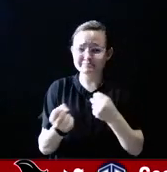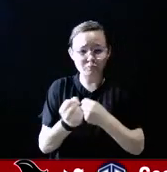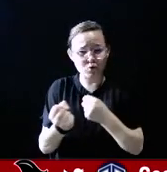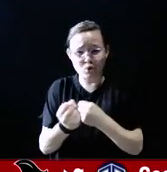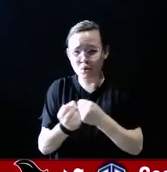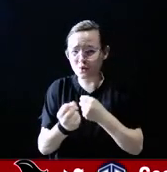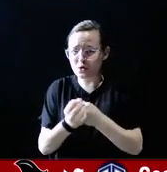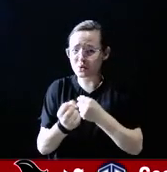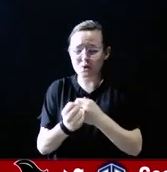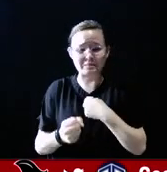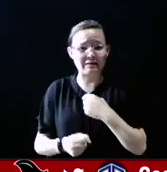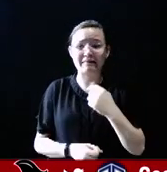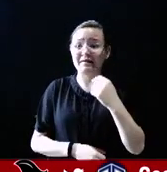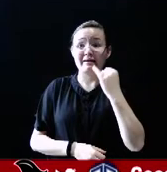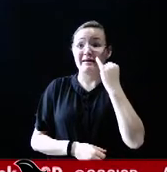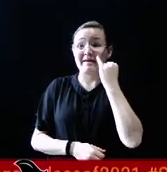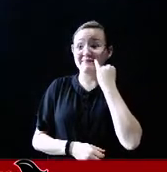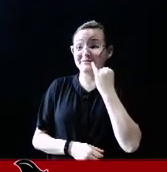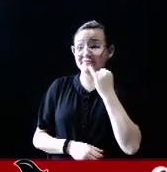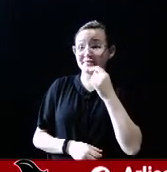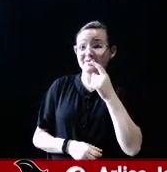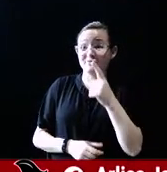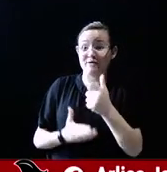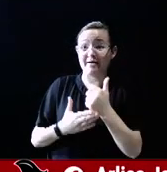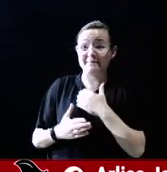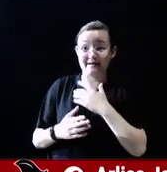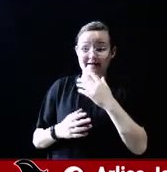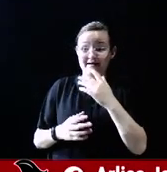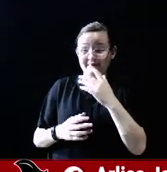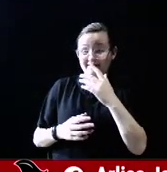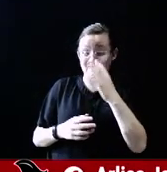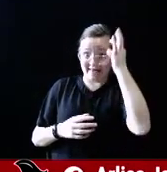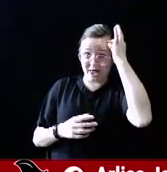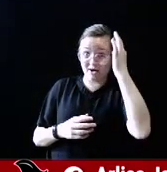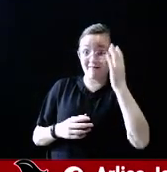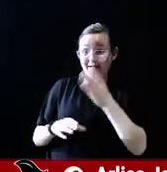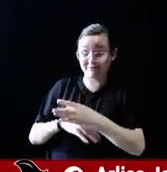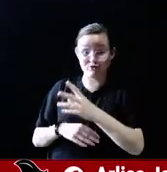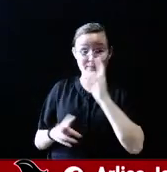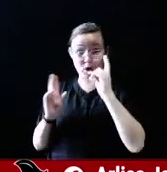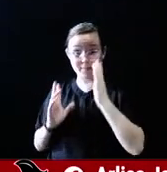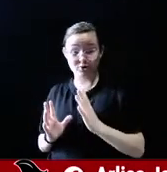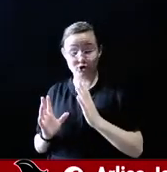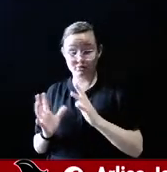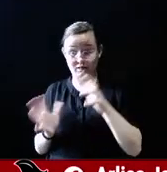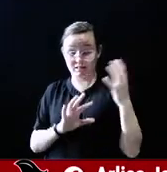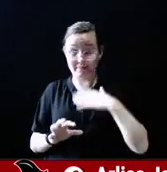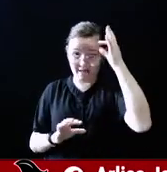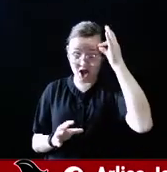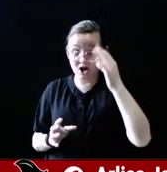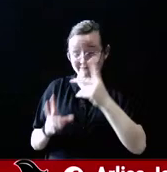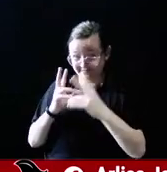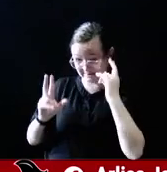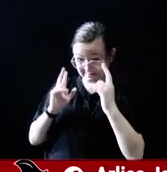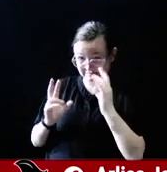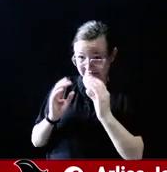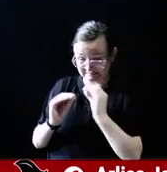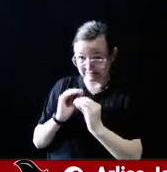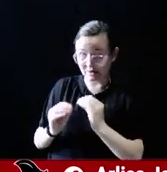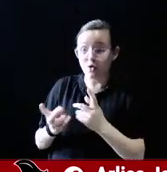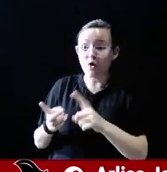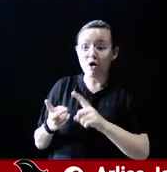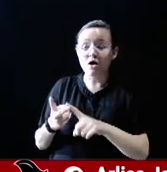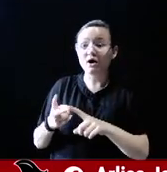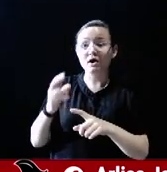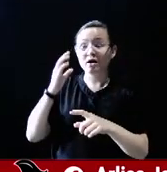unconditionally, whether it was to fix my haircut in the morning after my barber completely botched it to the point where it looked like a soccer ball, or to simply